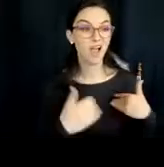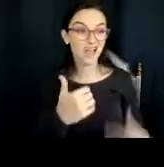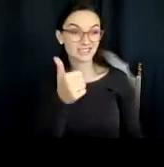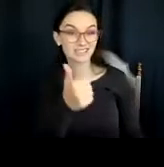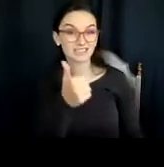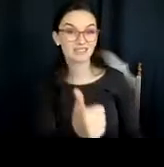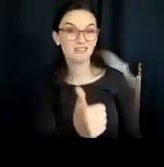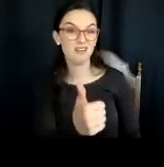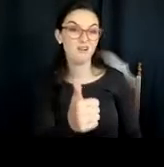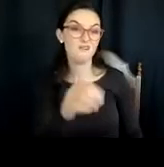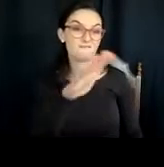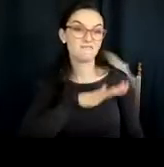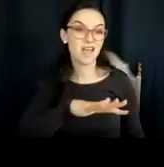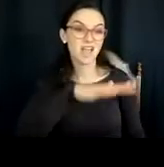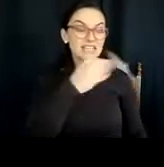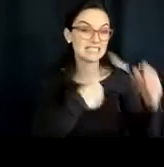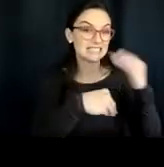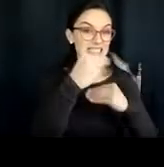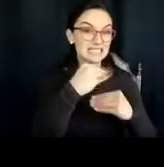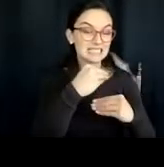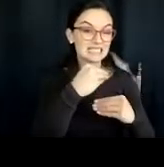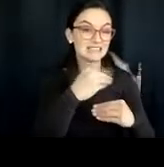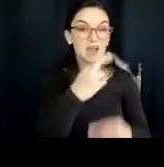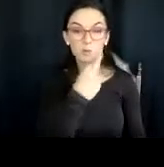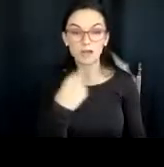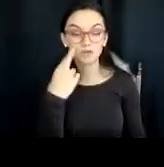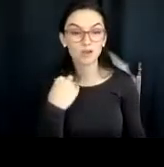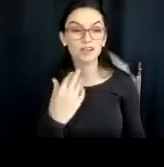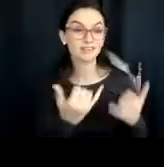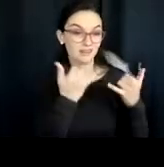now, it's actually set up for meetings